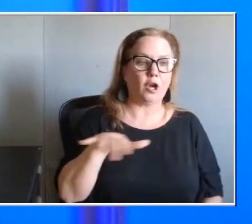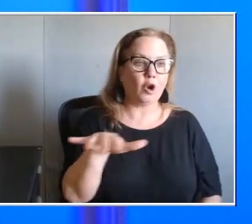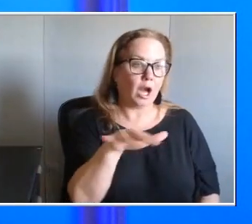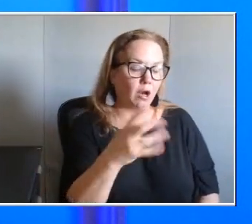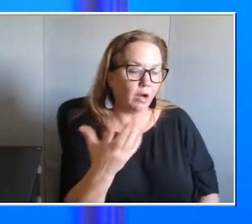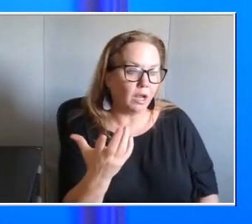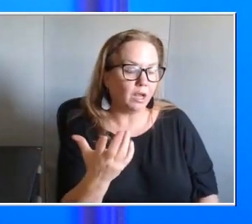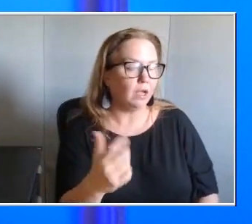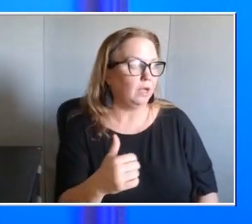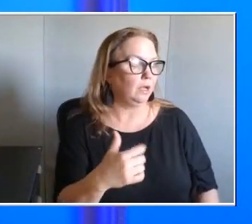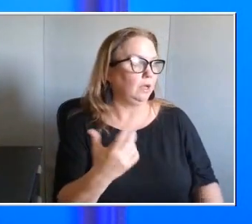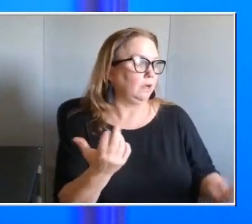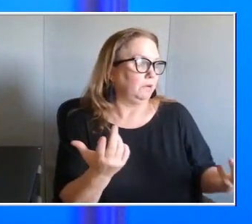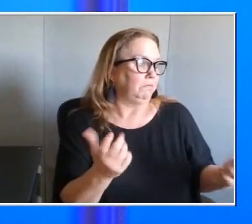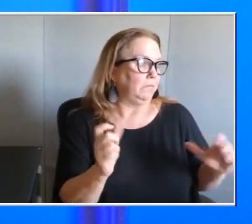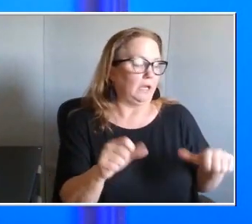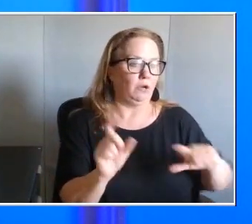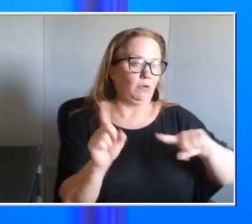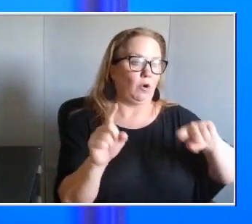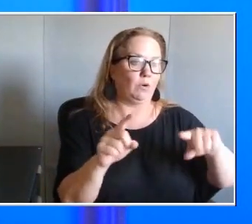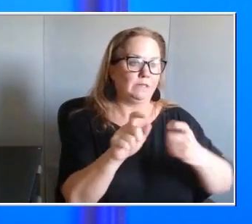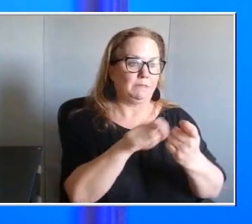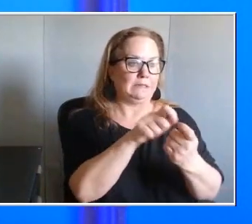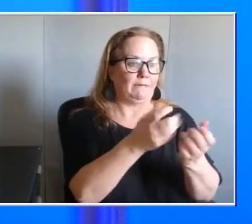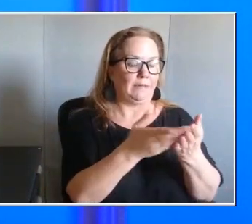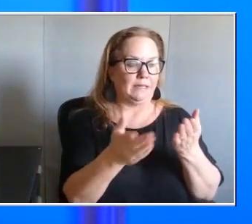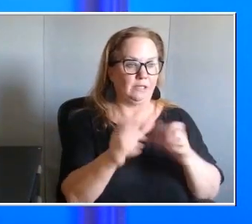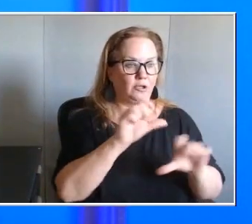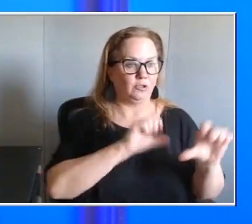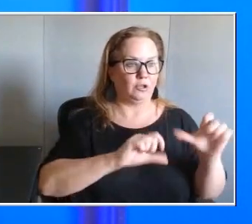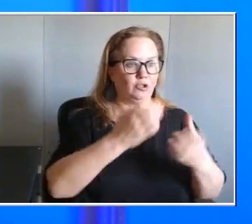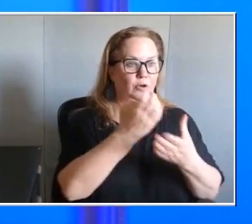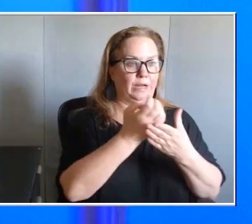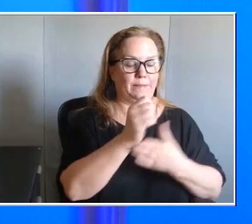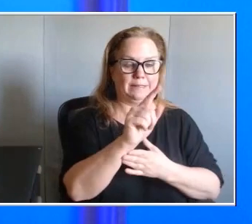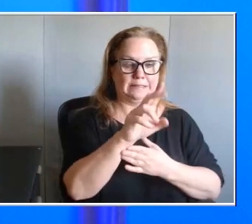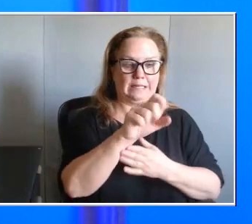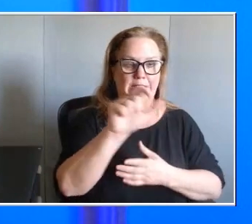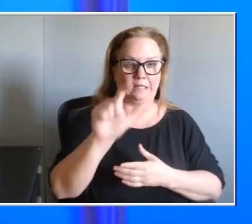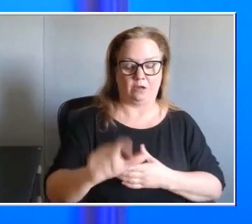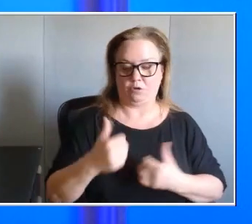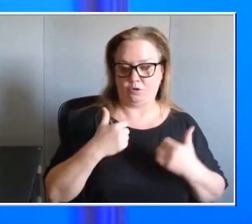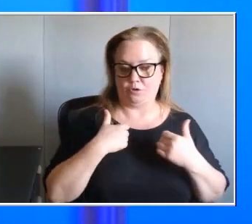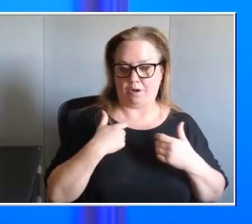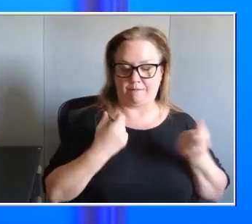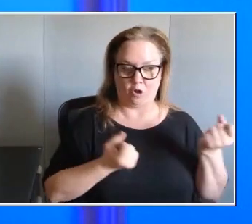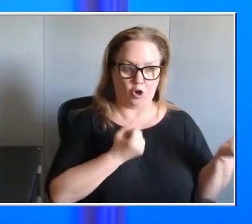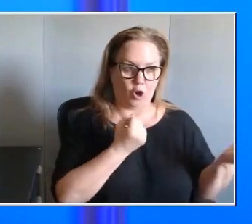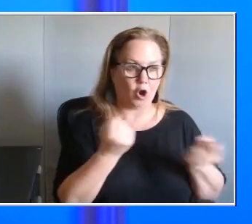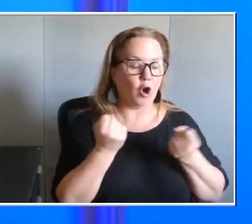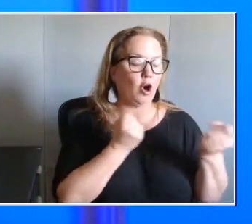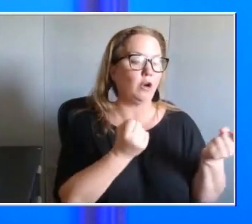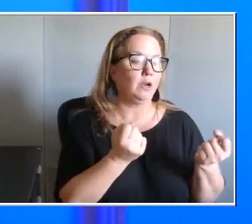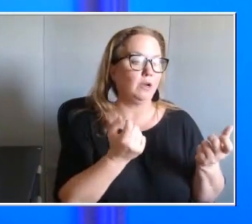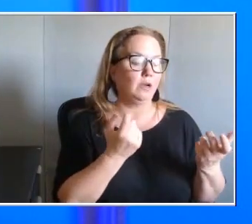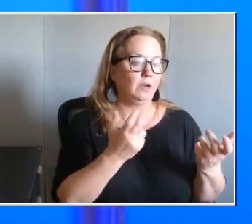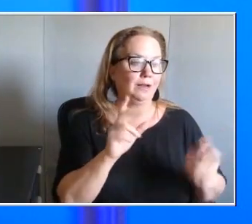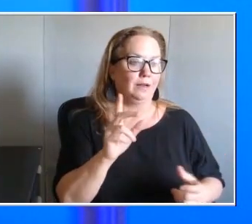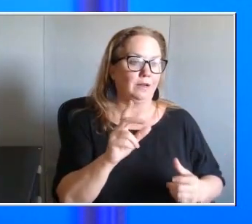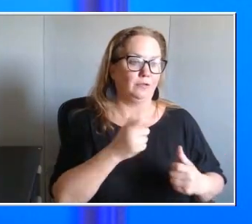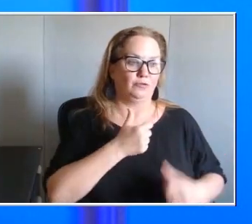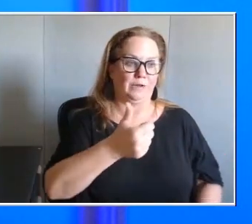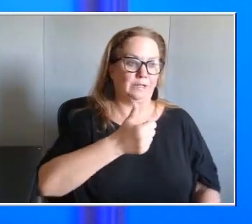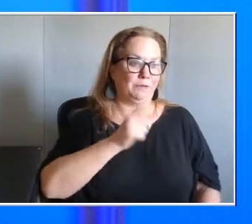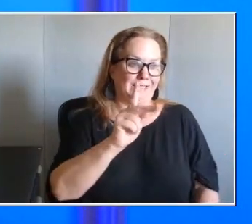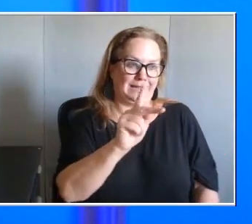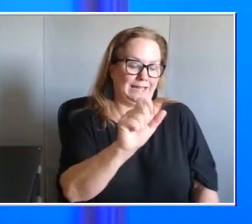able to get to certain things? So if your socioeconomic status is low, do you have a vehicle? Transportation in Kansas is not that easy